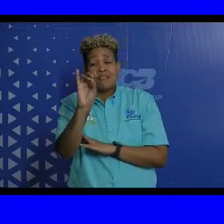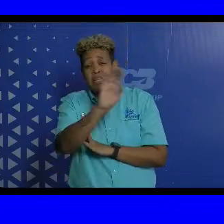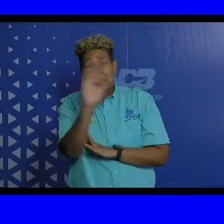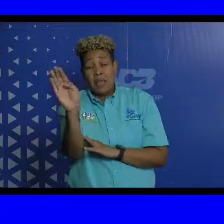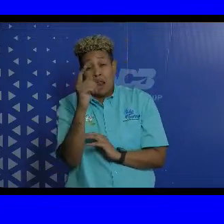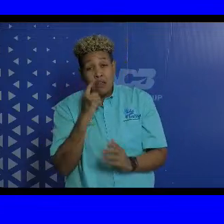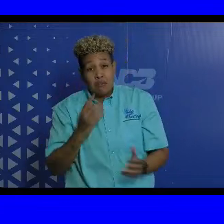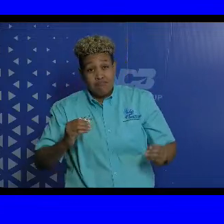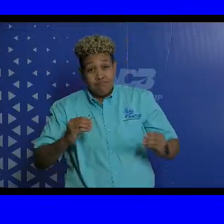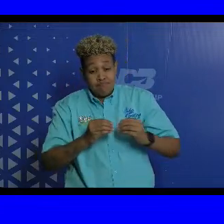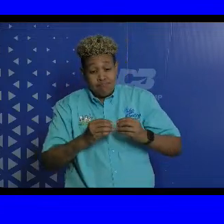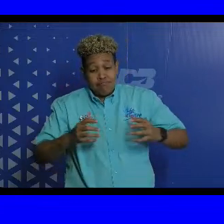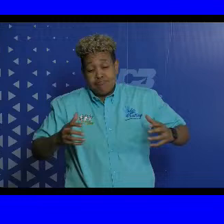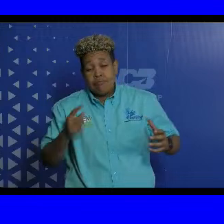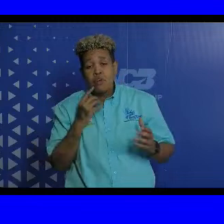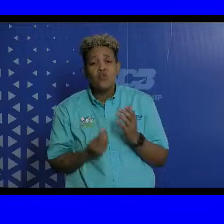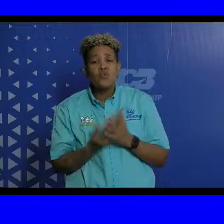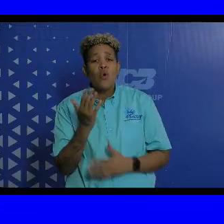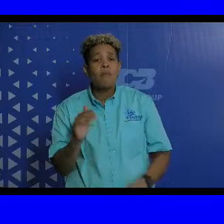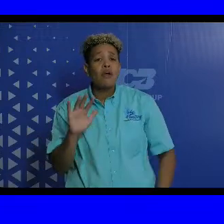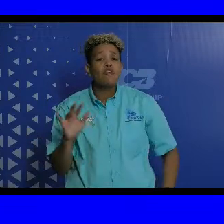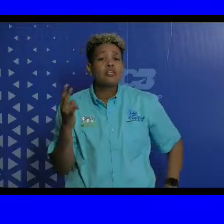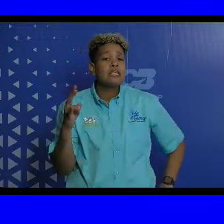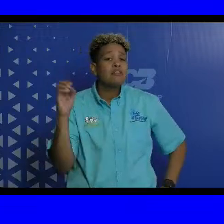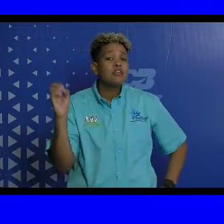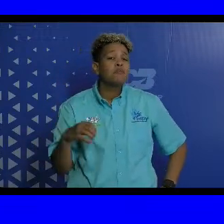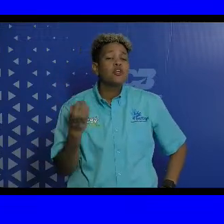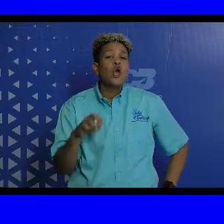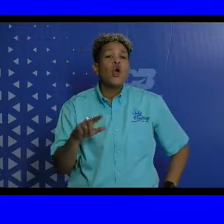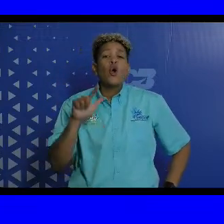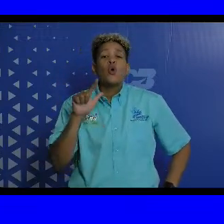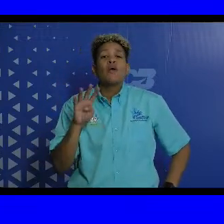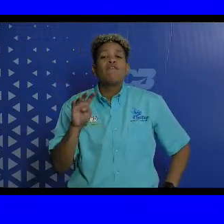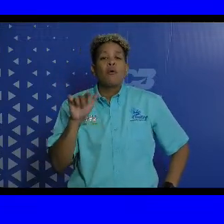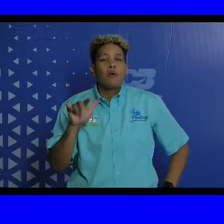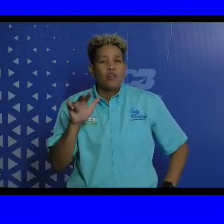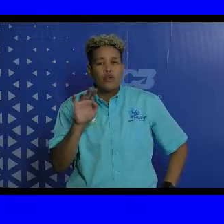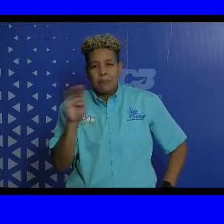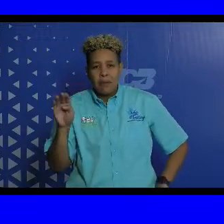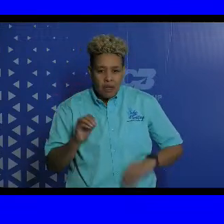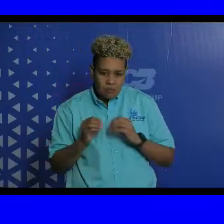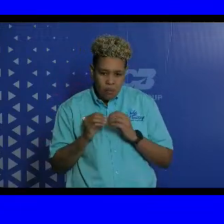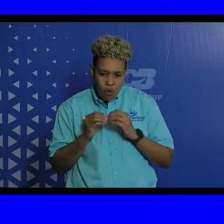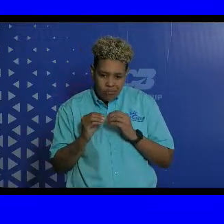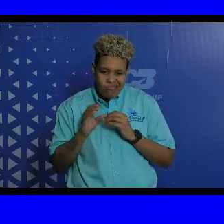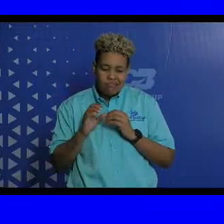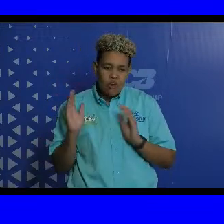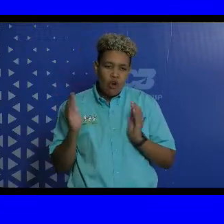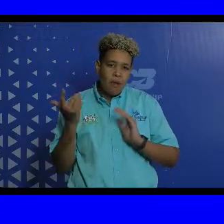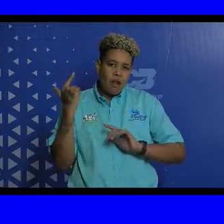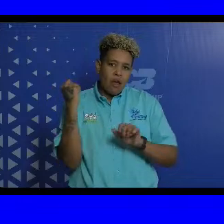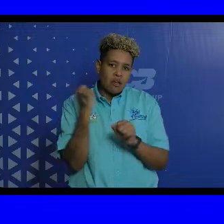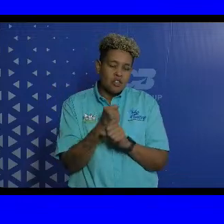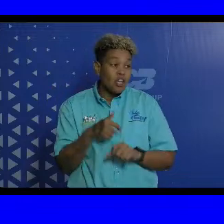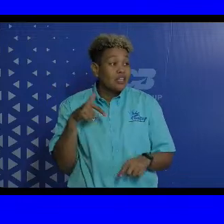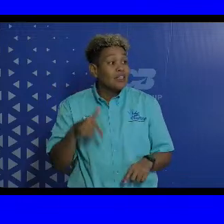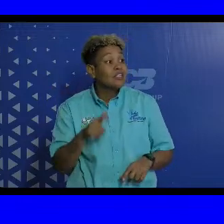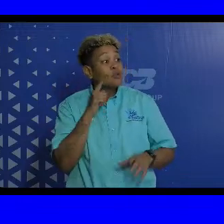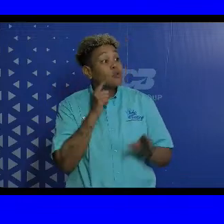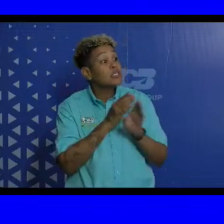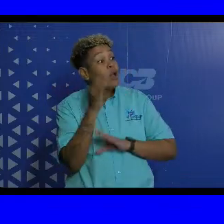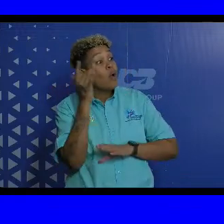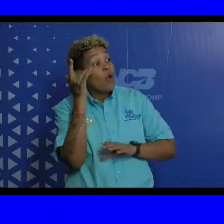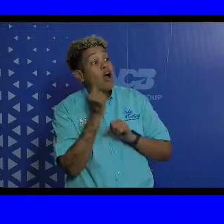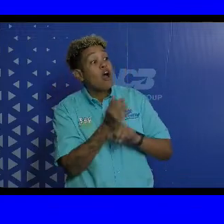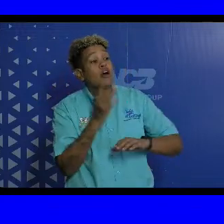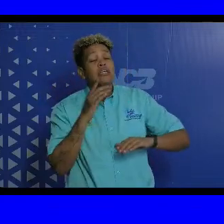billion, growing by 17% or $24.3 billion over the prior year. This was primarily